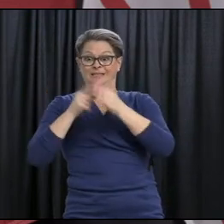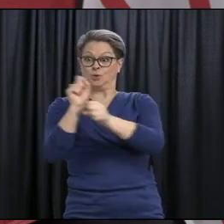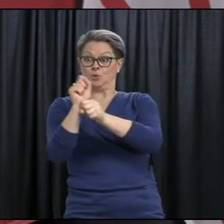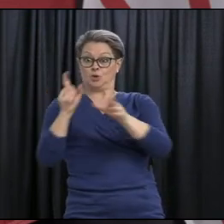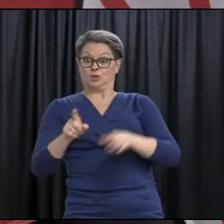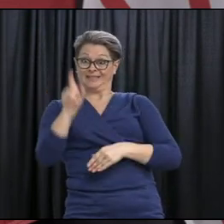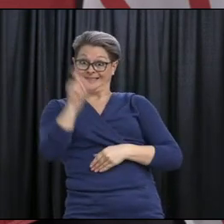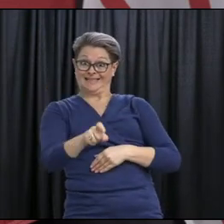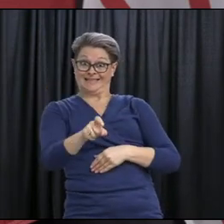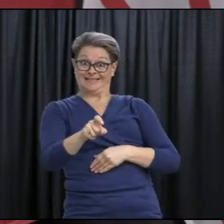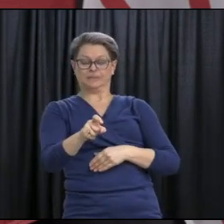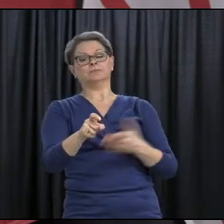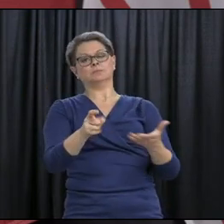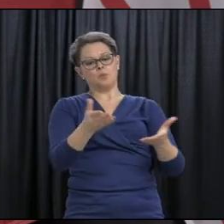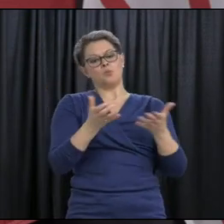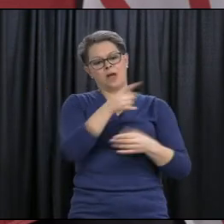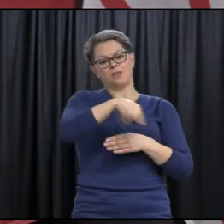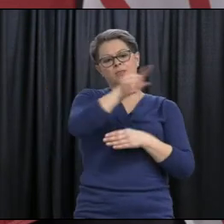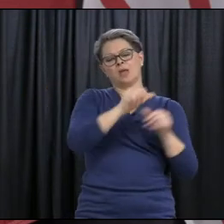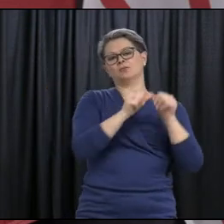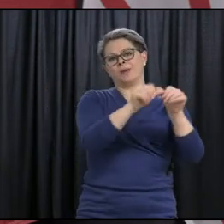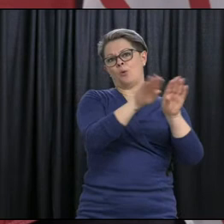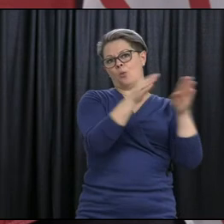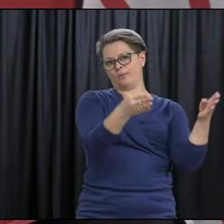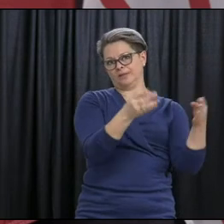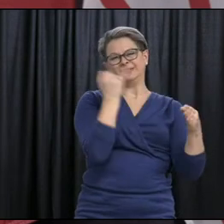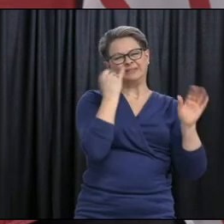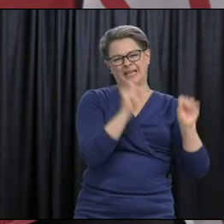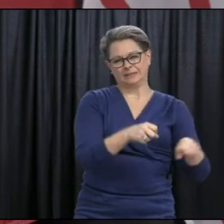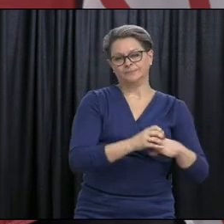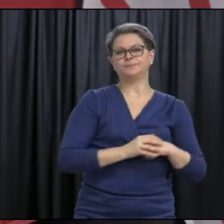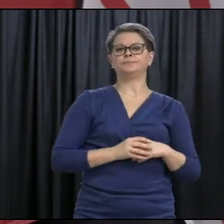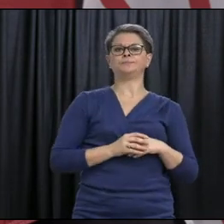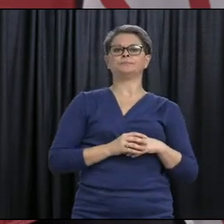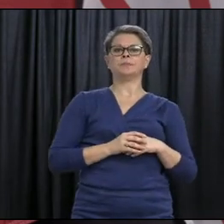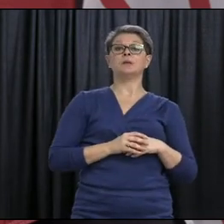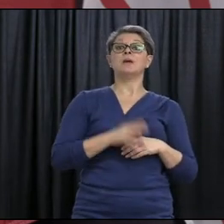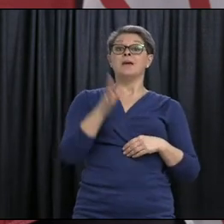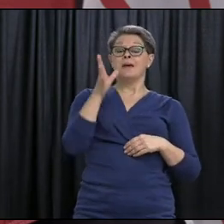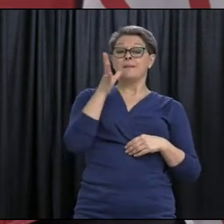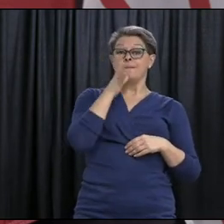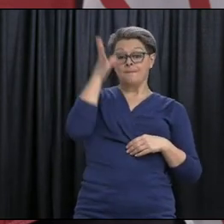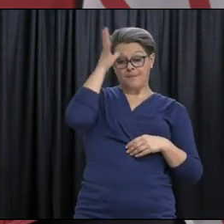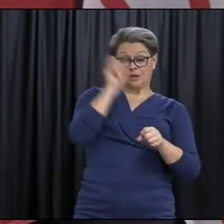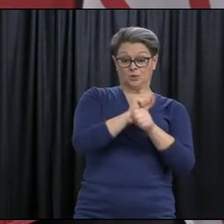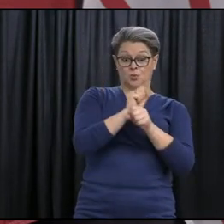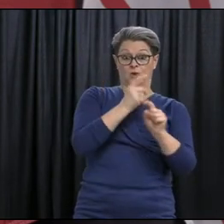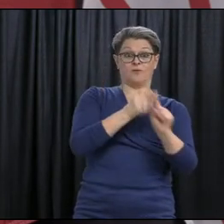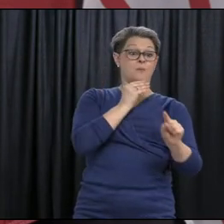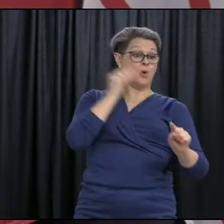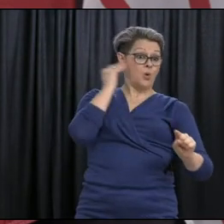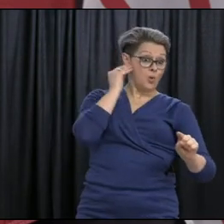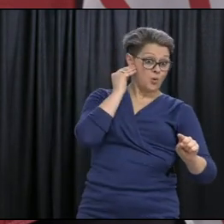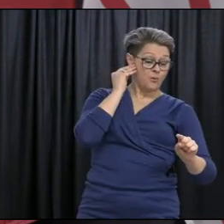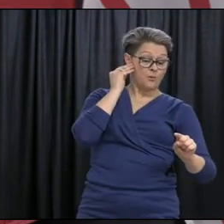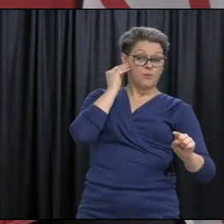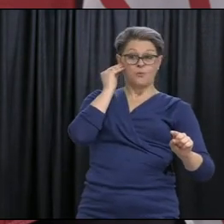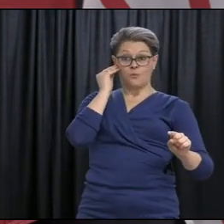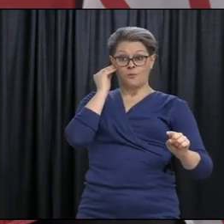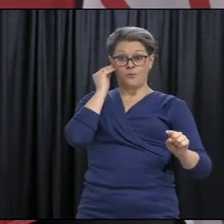as to whether families who work from home are deemed essential and can send their children to